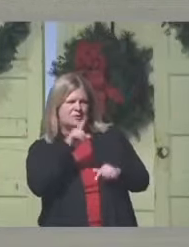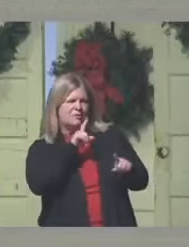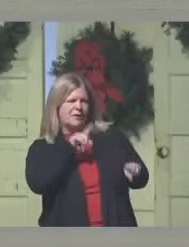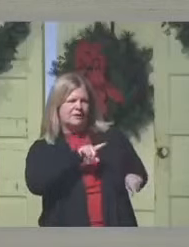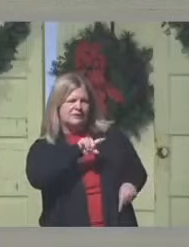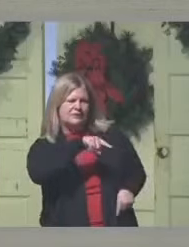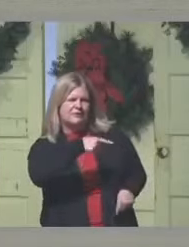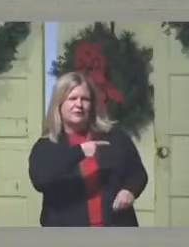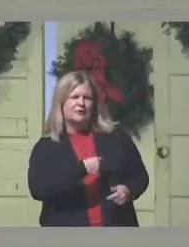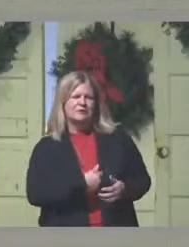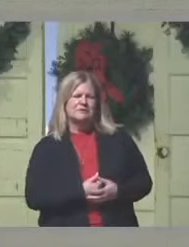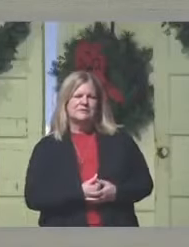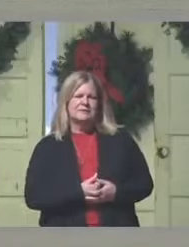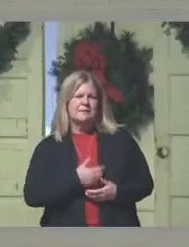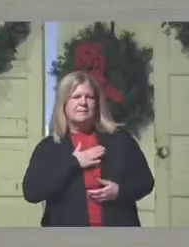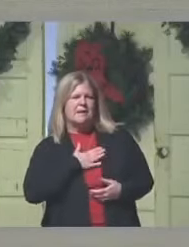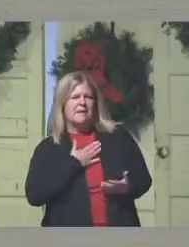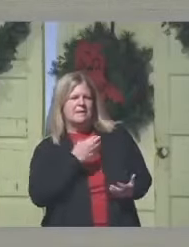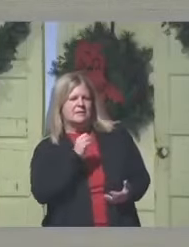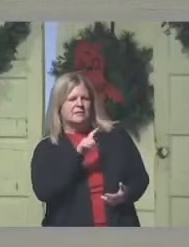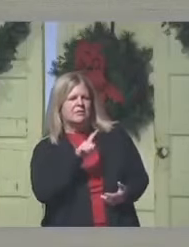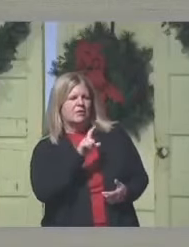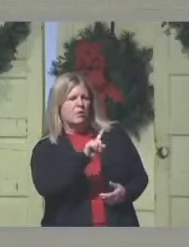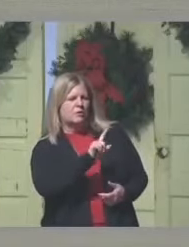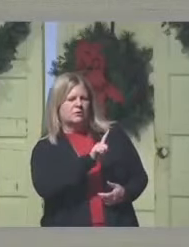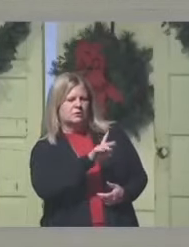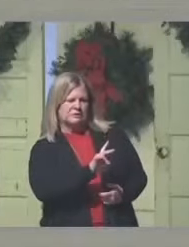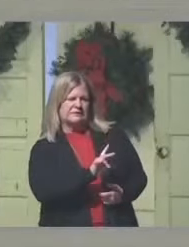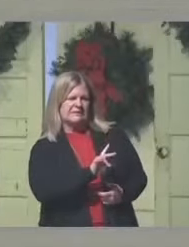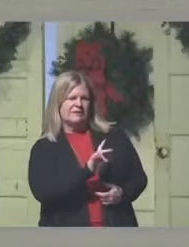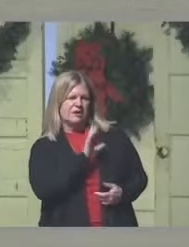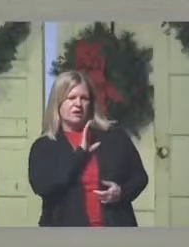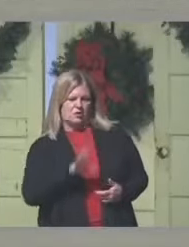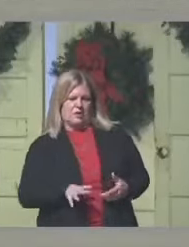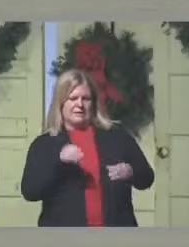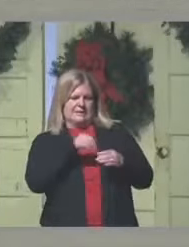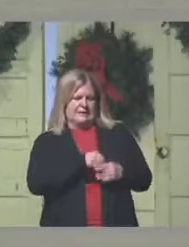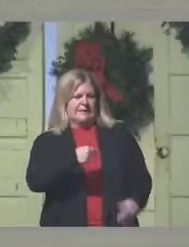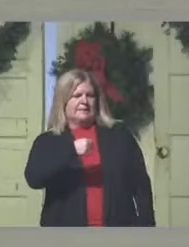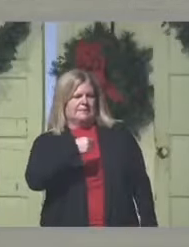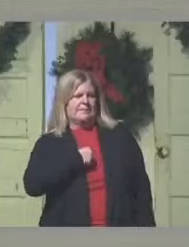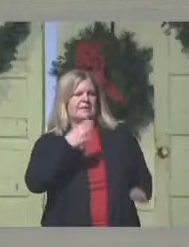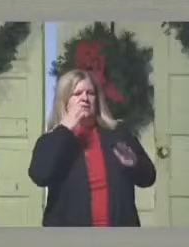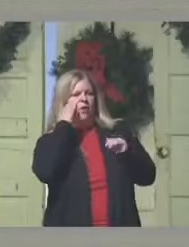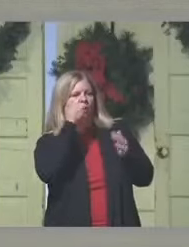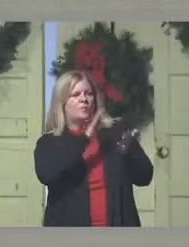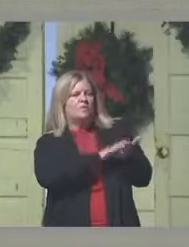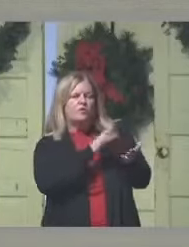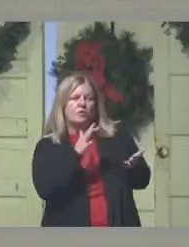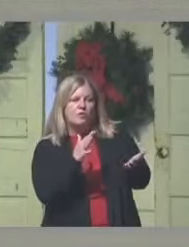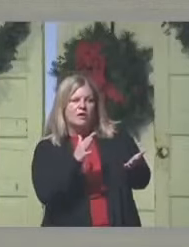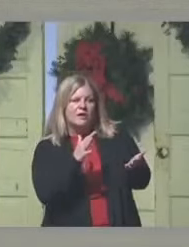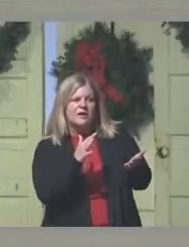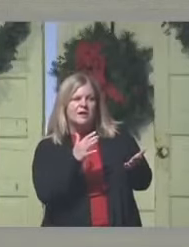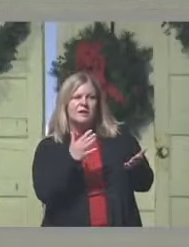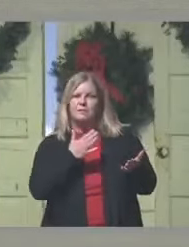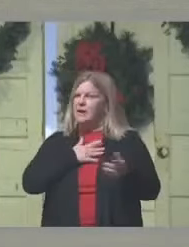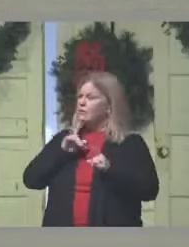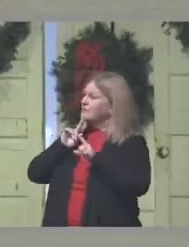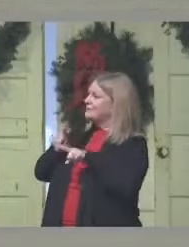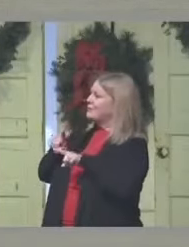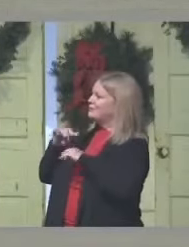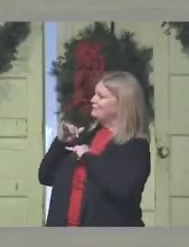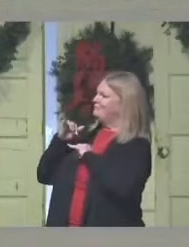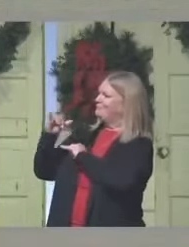answer me first. But mine is Colossians 1:27, Christ in me, the hope of glory." I answered,